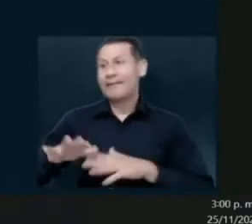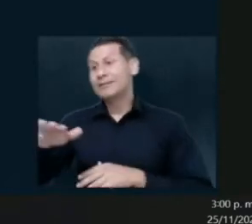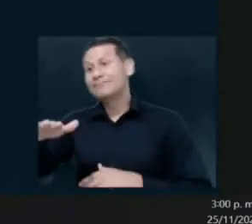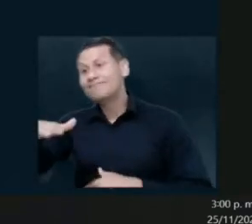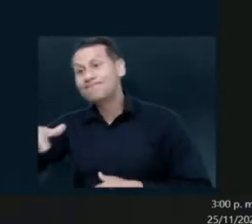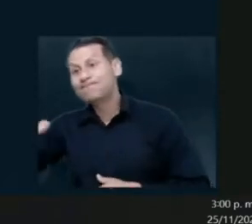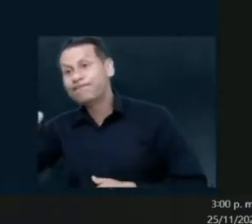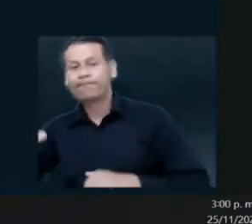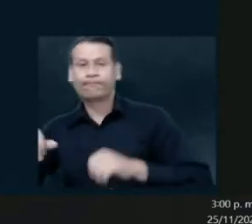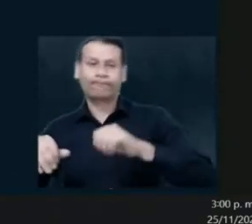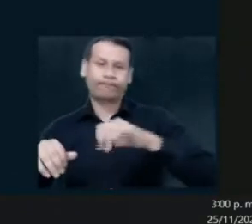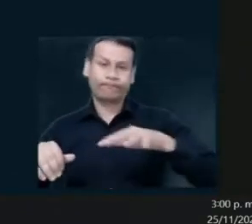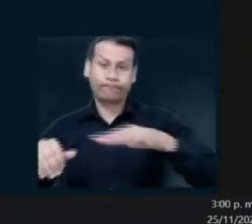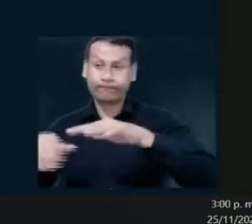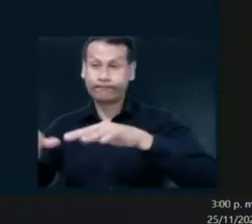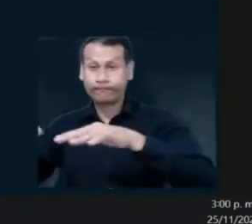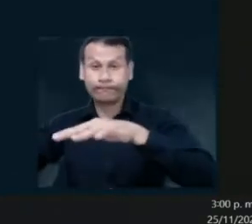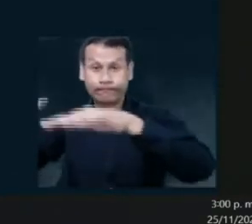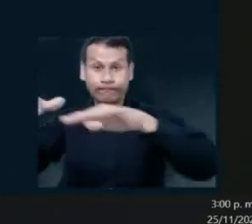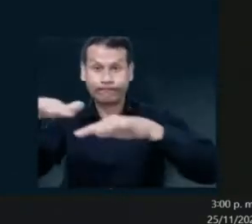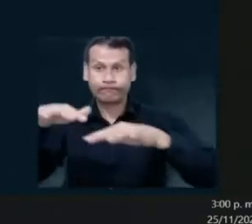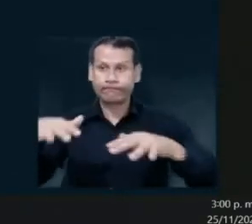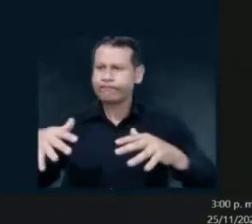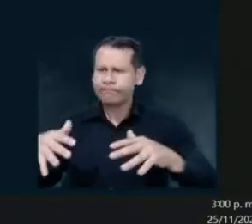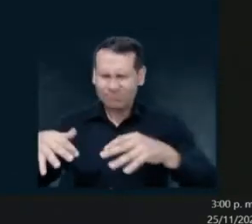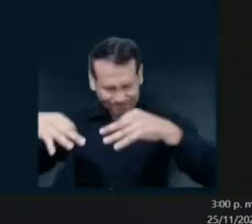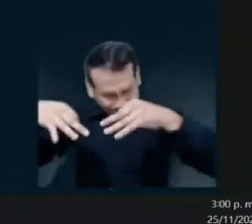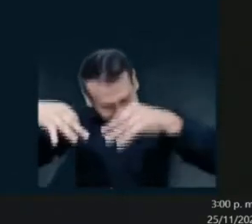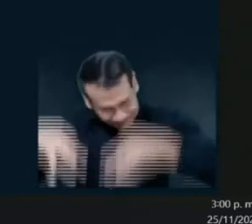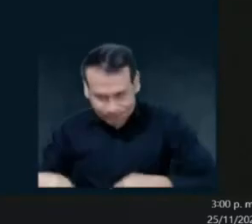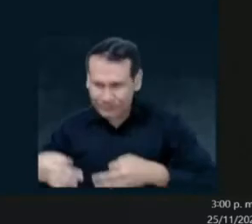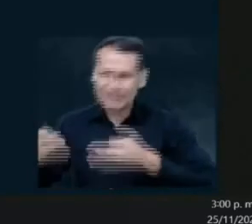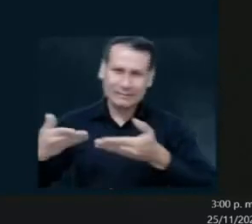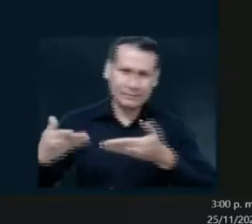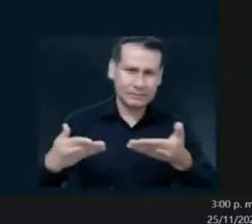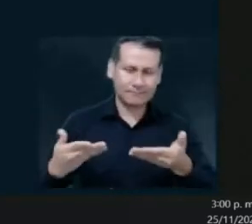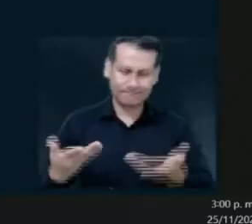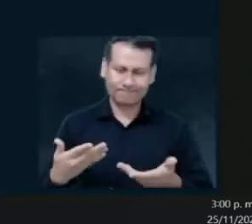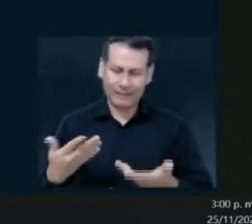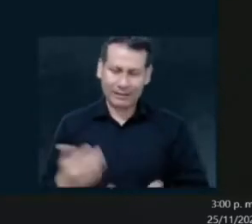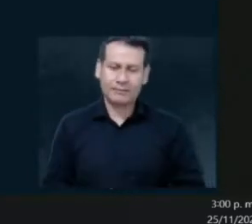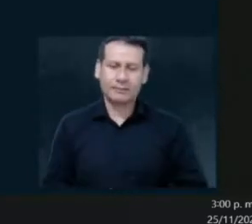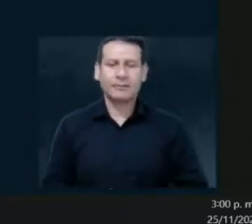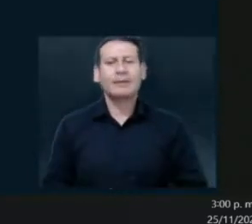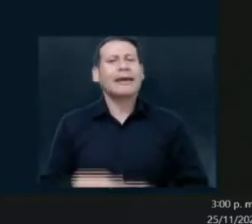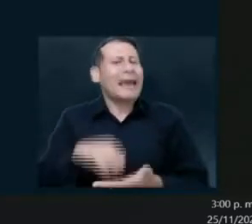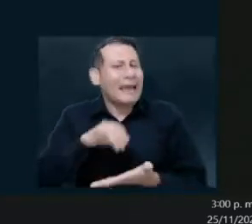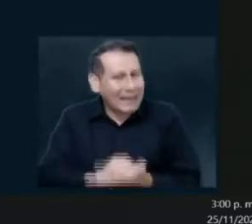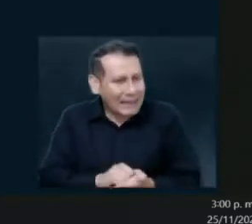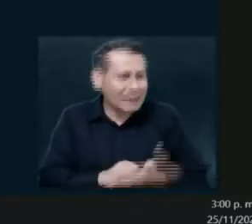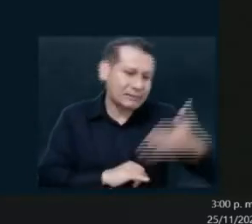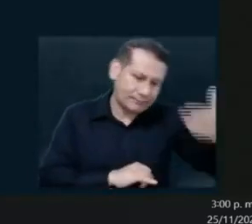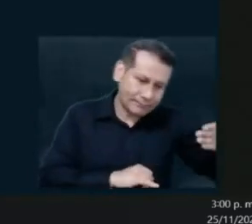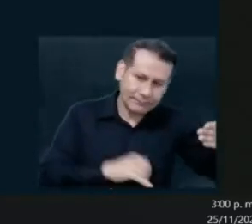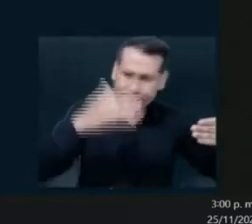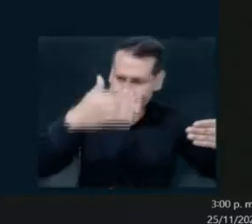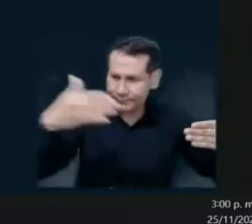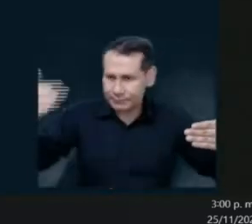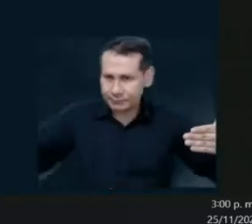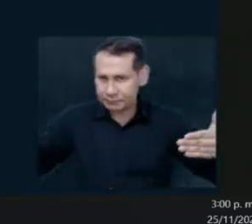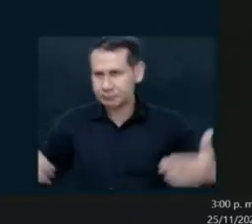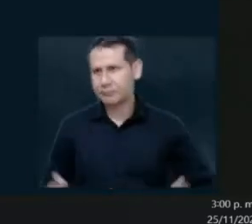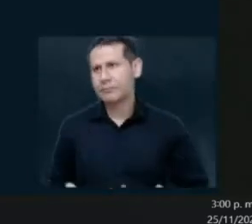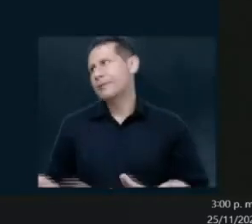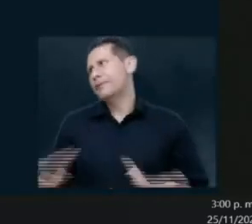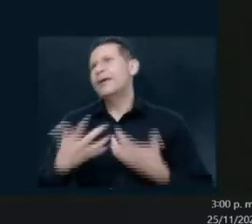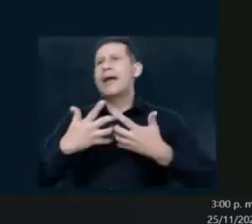in rural communities and those processes that we have thought through in companies and firms, but they're all barriers. Some are not